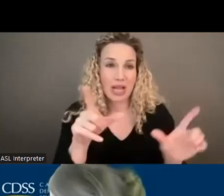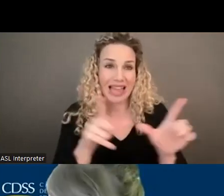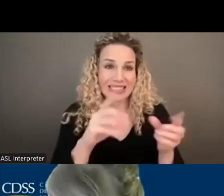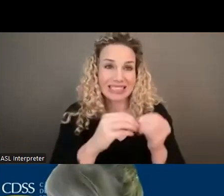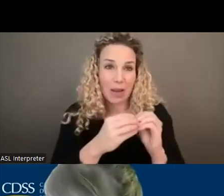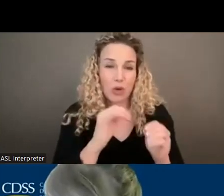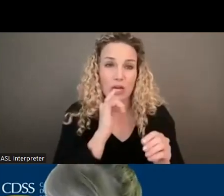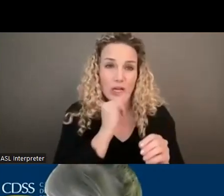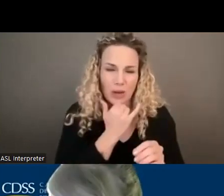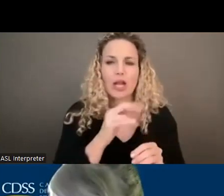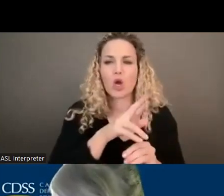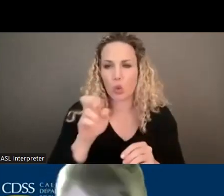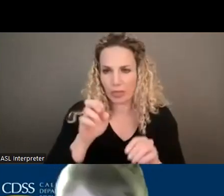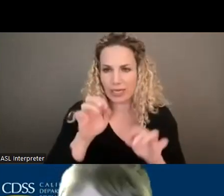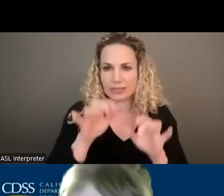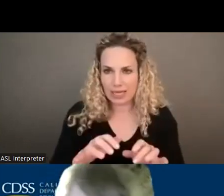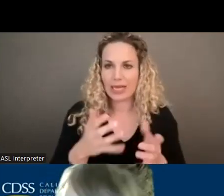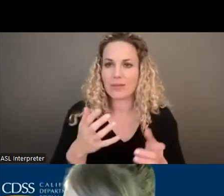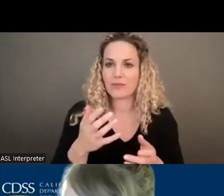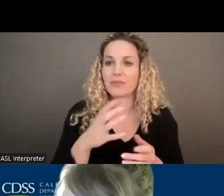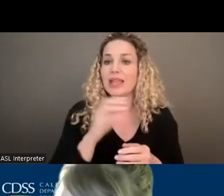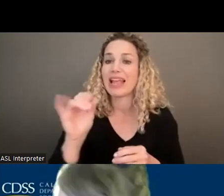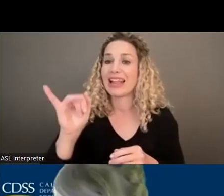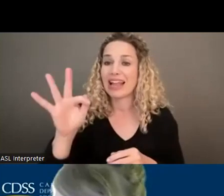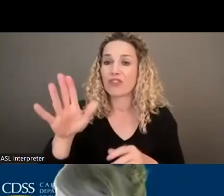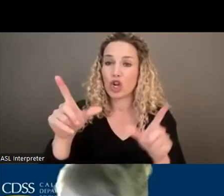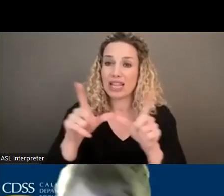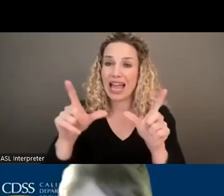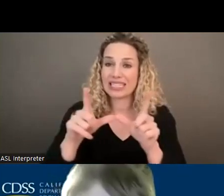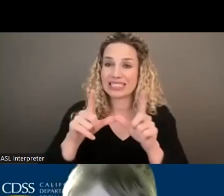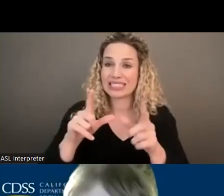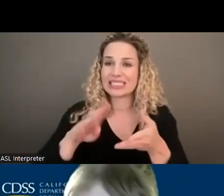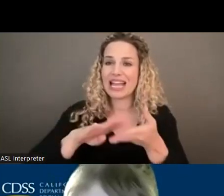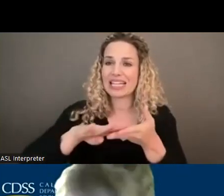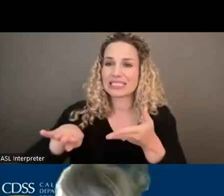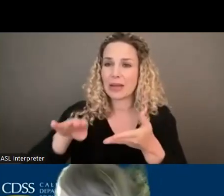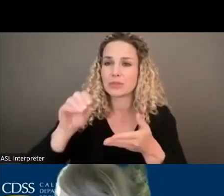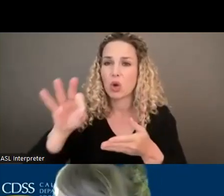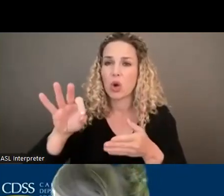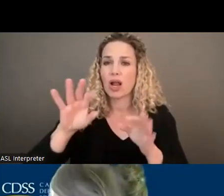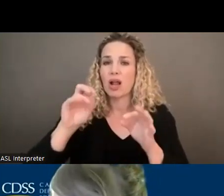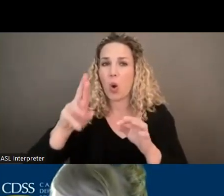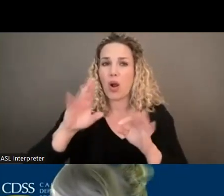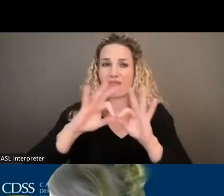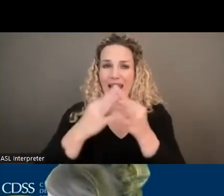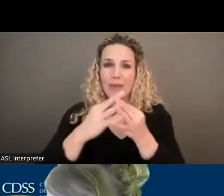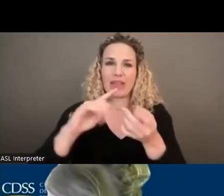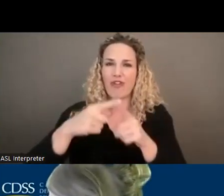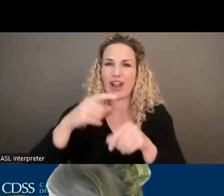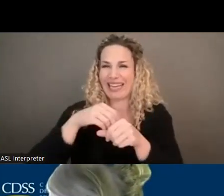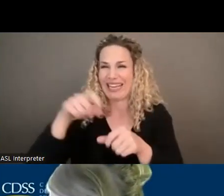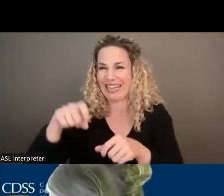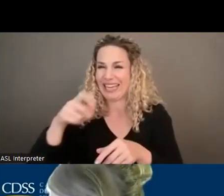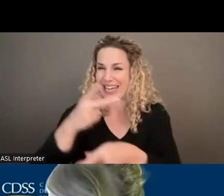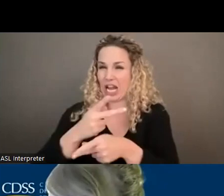please retake the survey, as well as if you're license exempt or a family, friend, and neighbor caregiver, and you made a